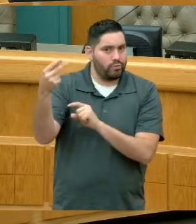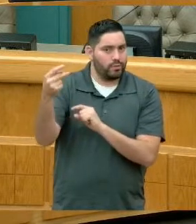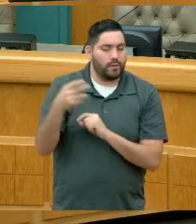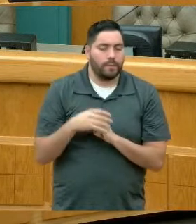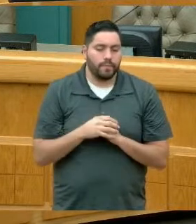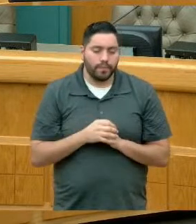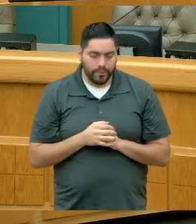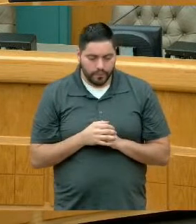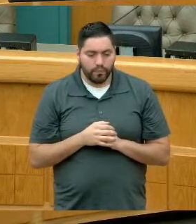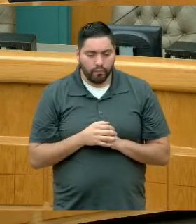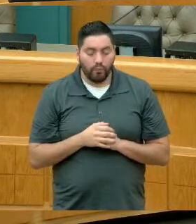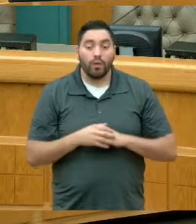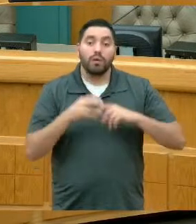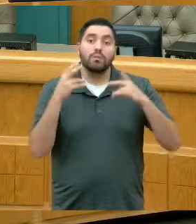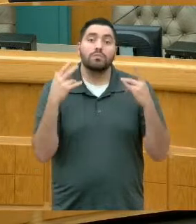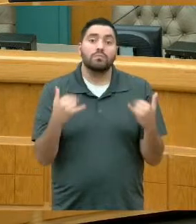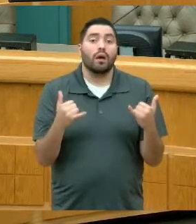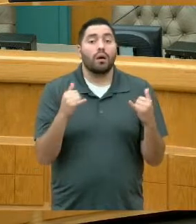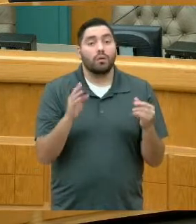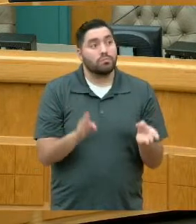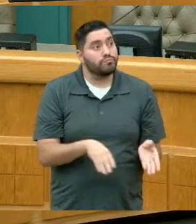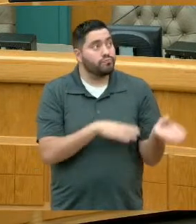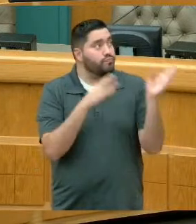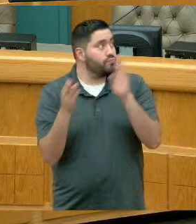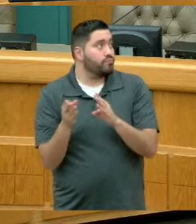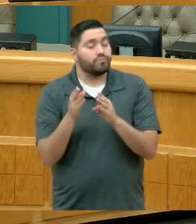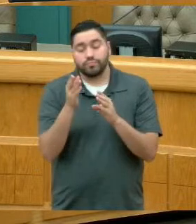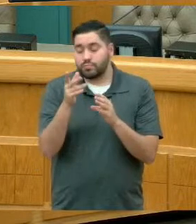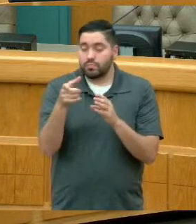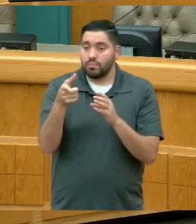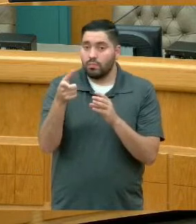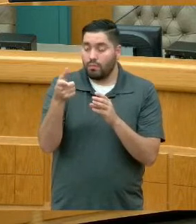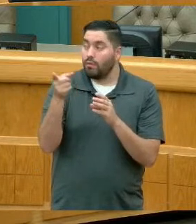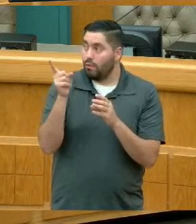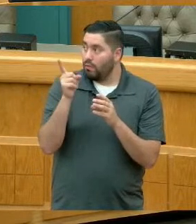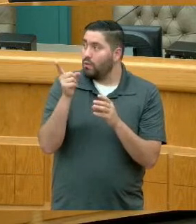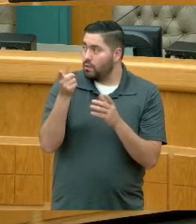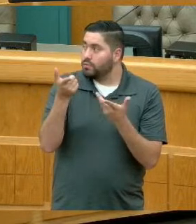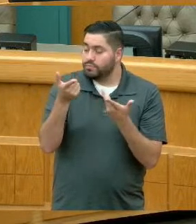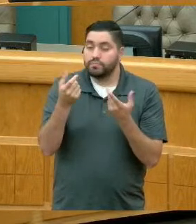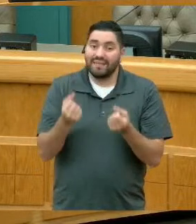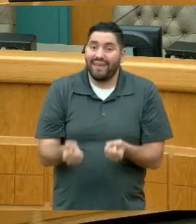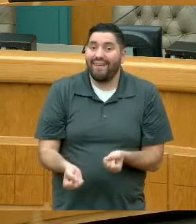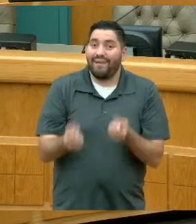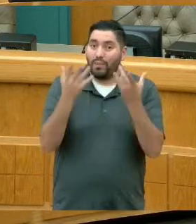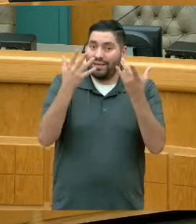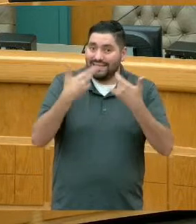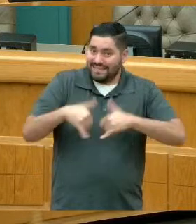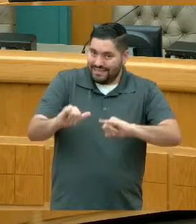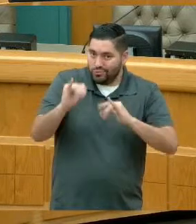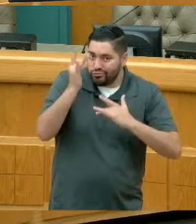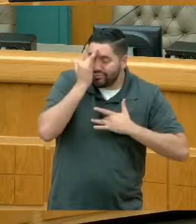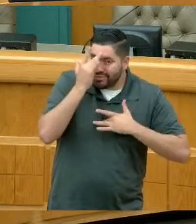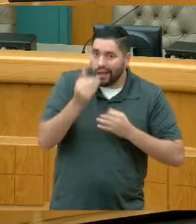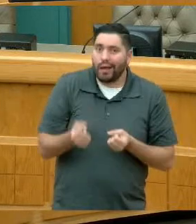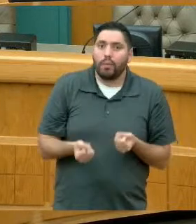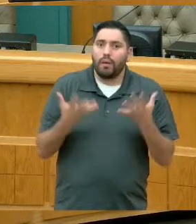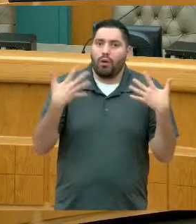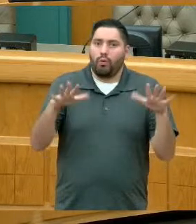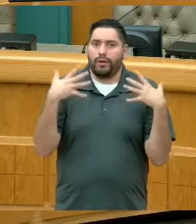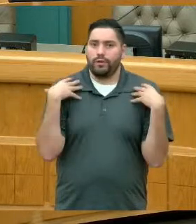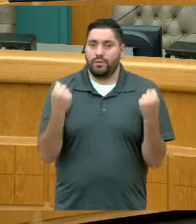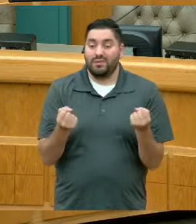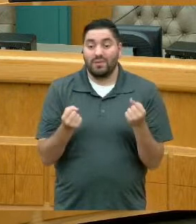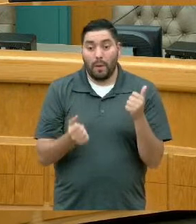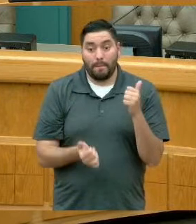results. We'll have our drive-through test site tomorrow as well on Thursday. Okay, when we look at the next